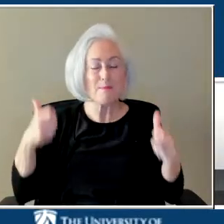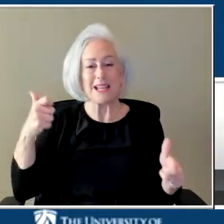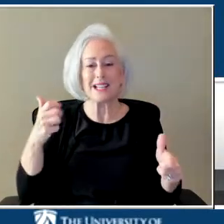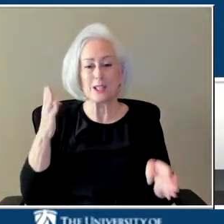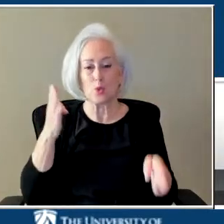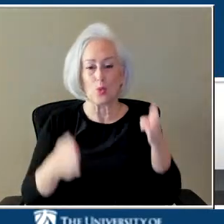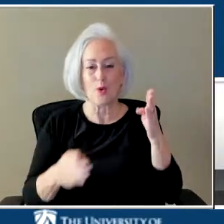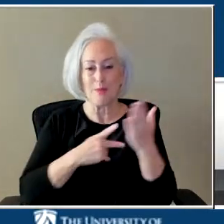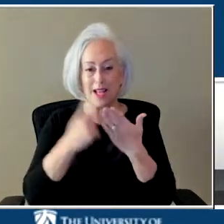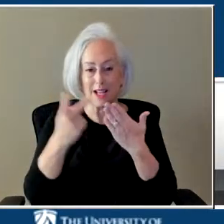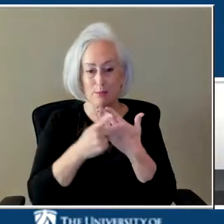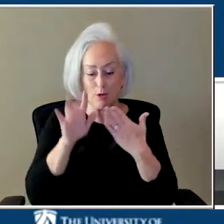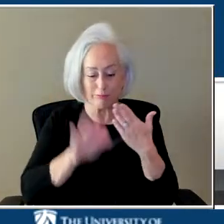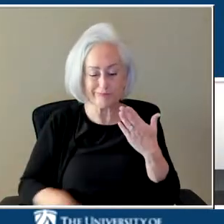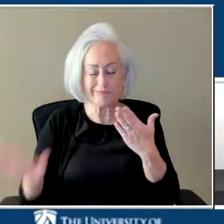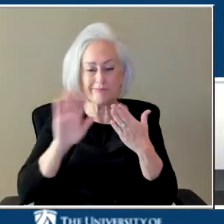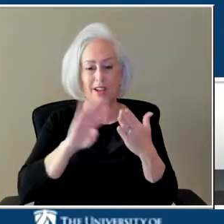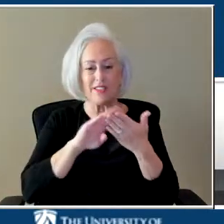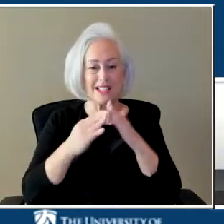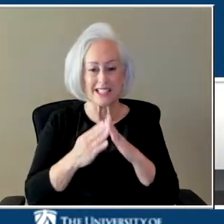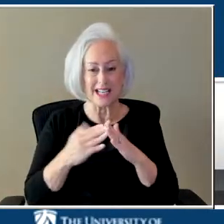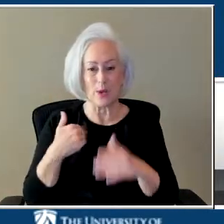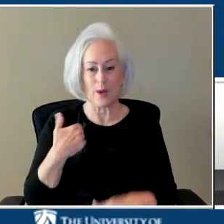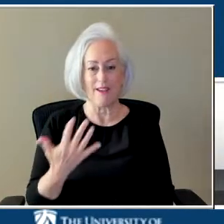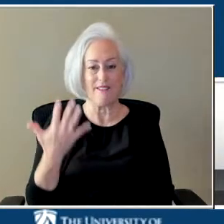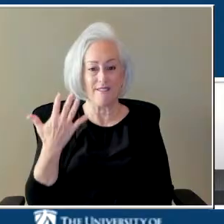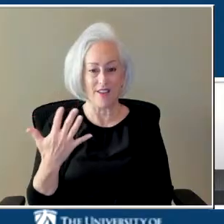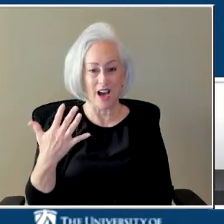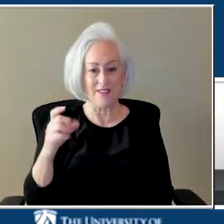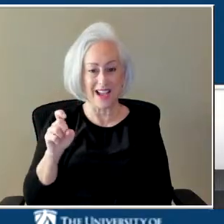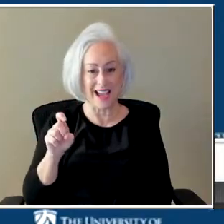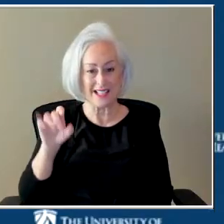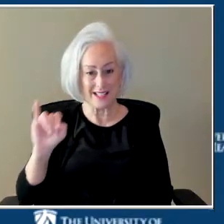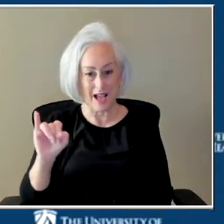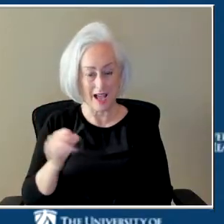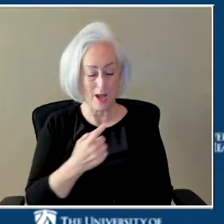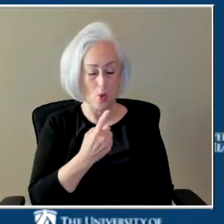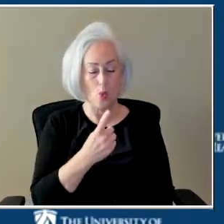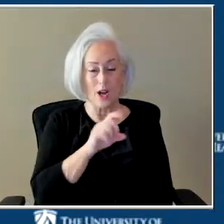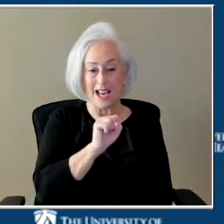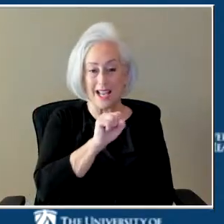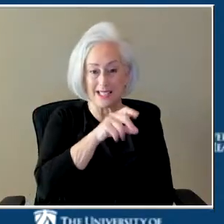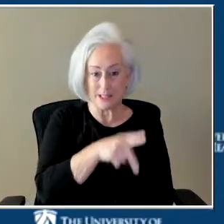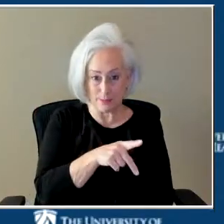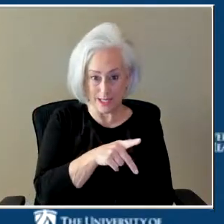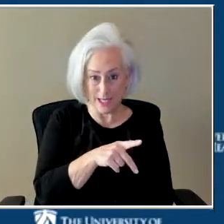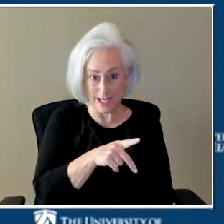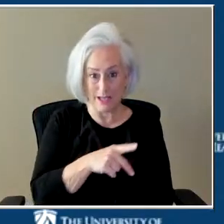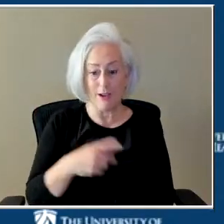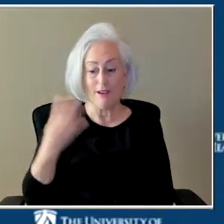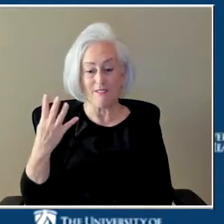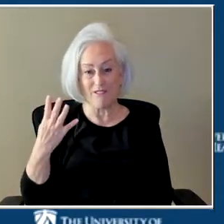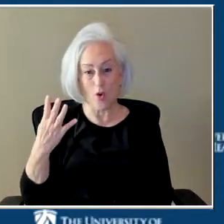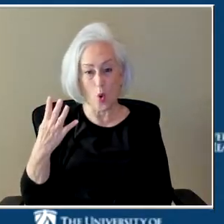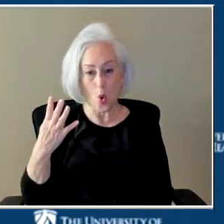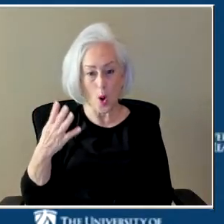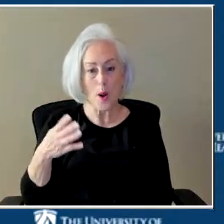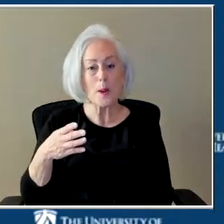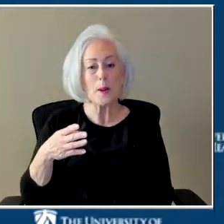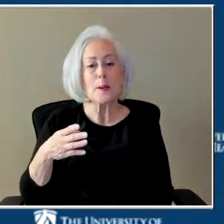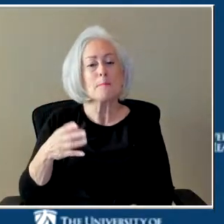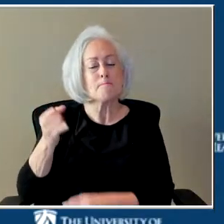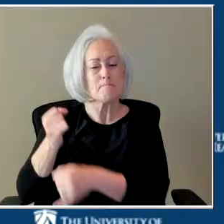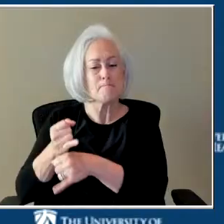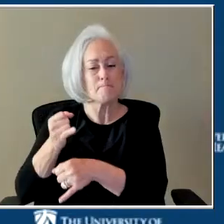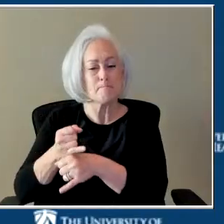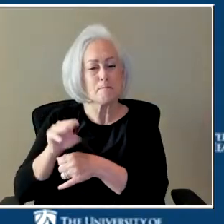programs in the city. We have 5 XIs and 1 SP. 4 of those XIs are on the main campus. As Dr. Mirza said, we,